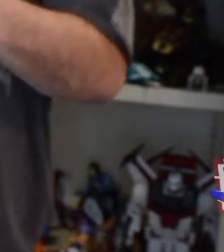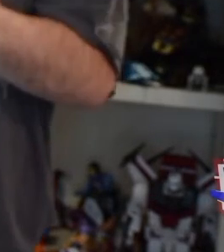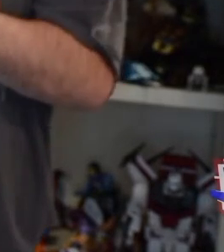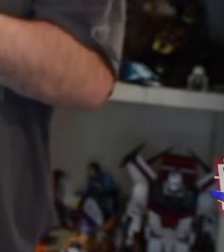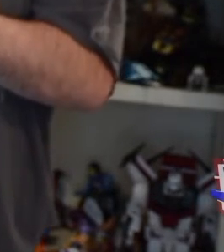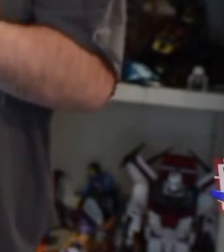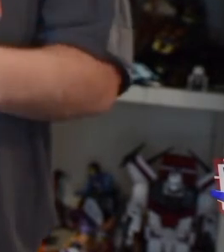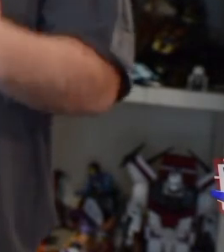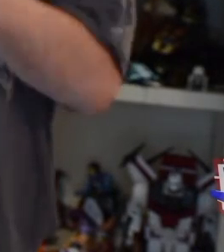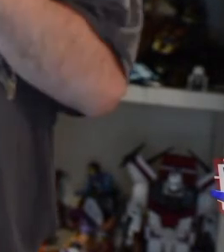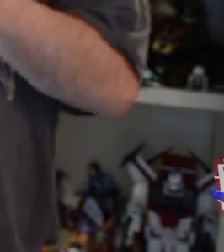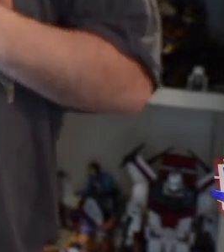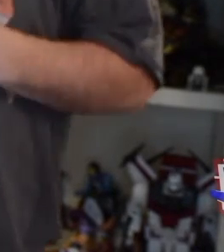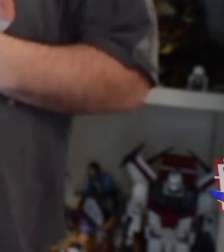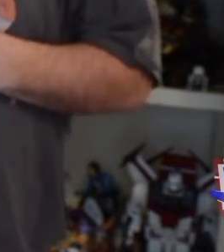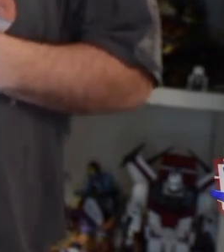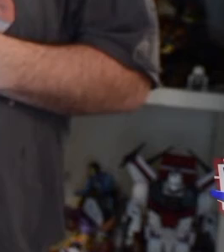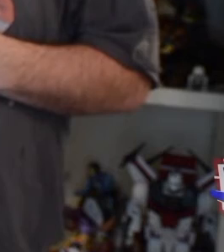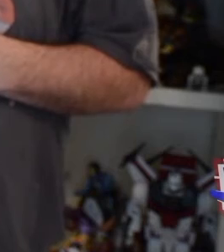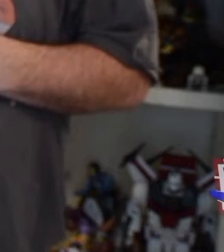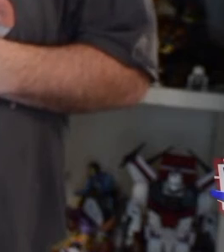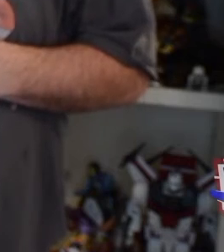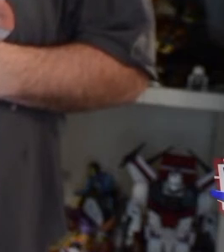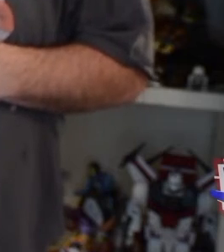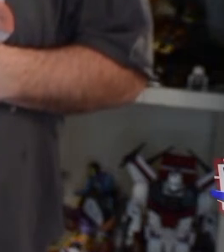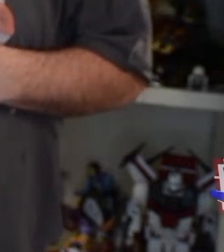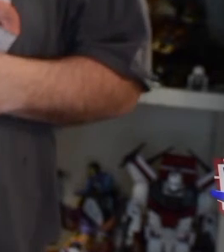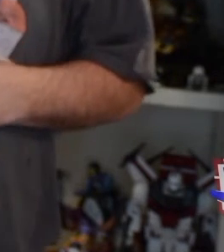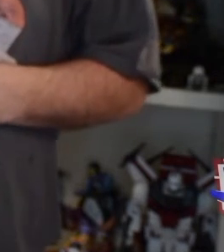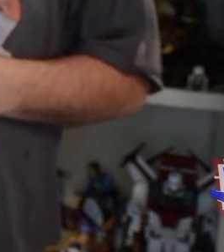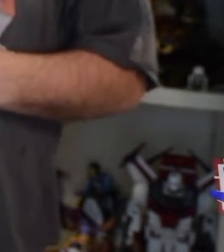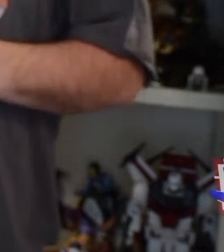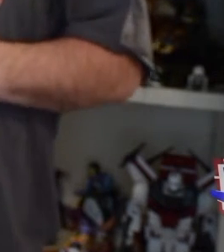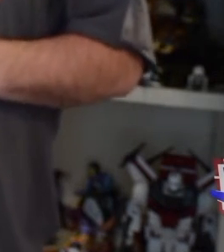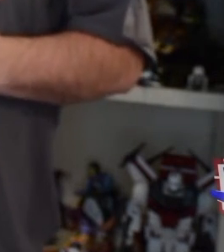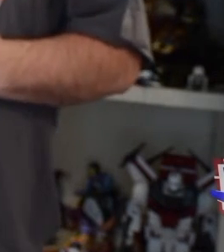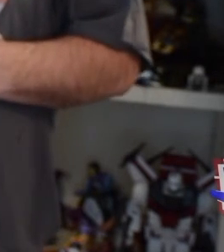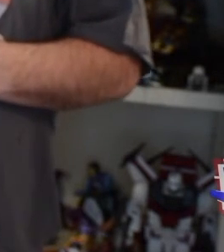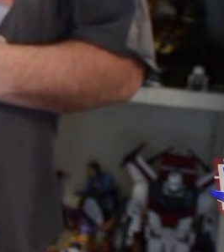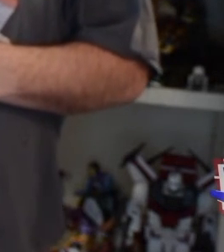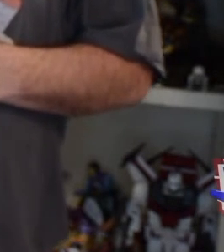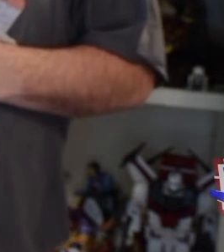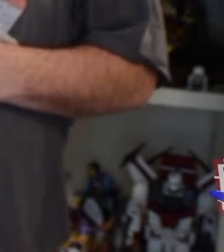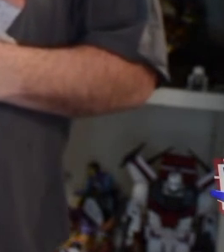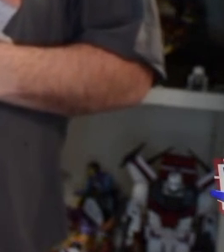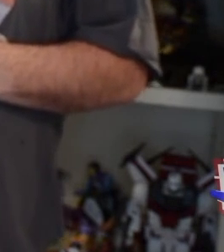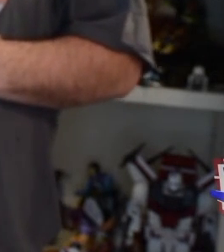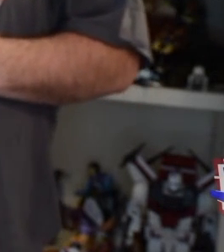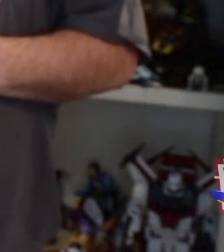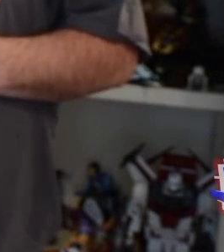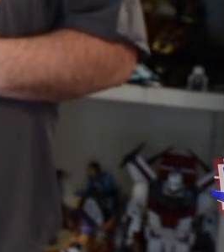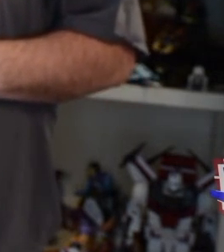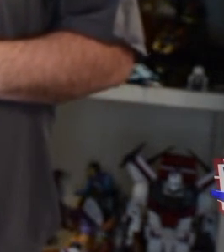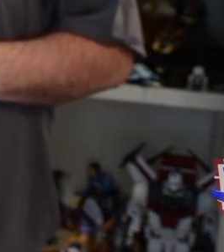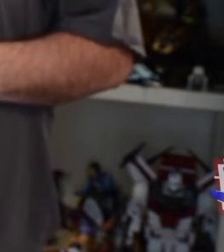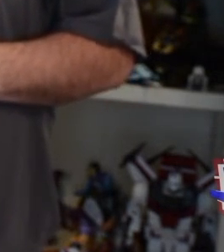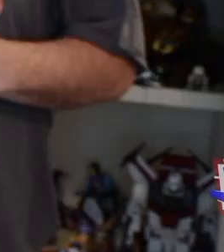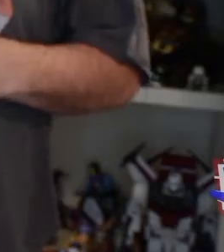were created in 1987 by Hasbro.